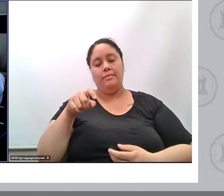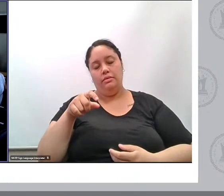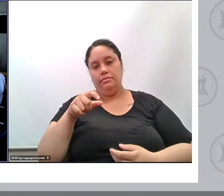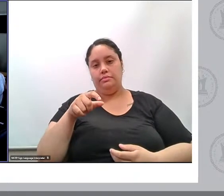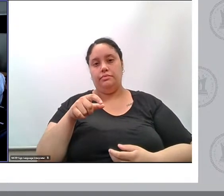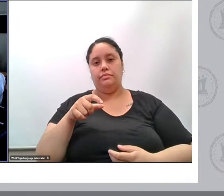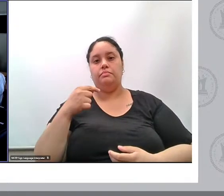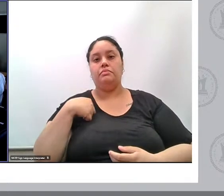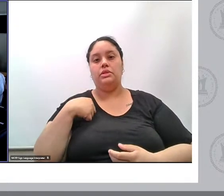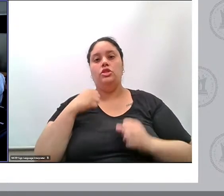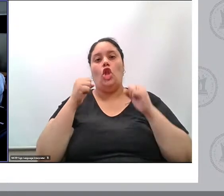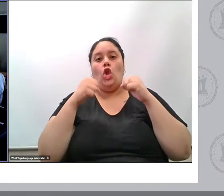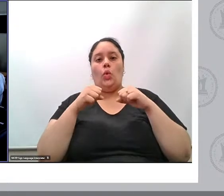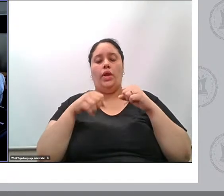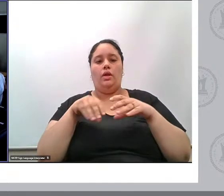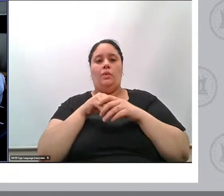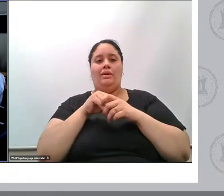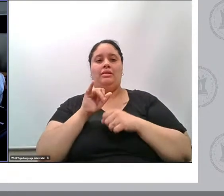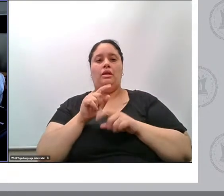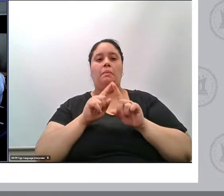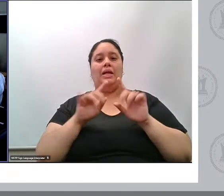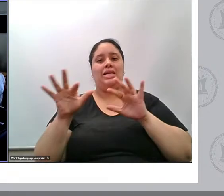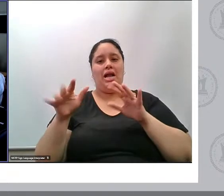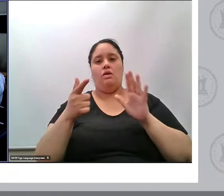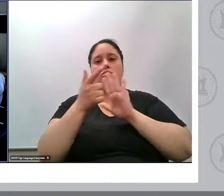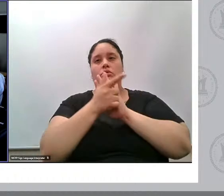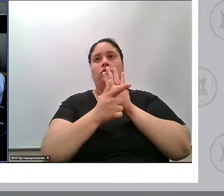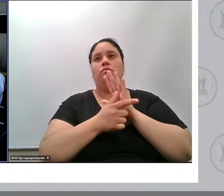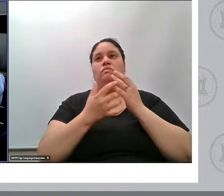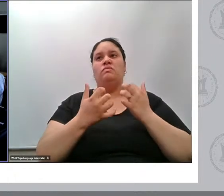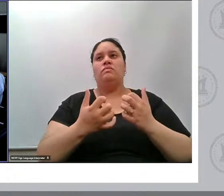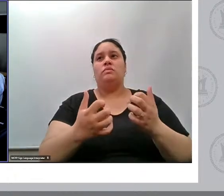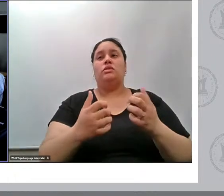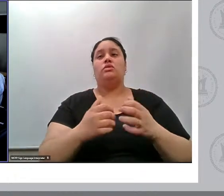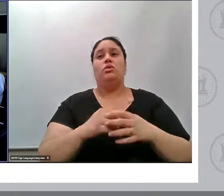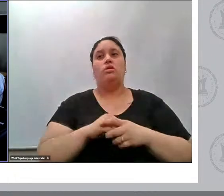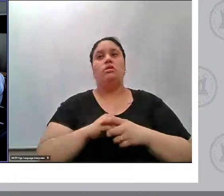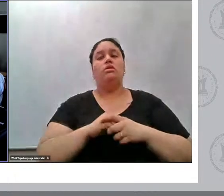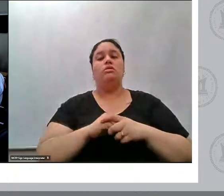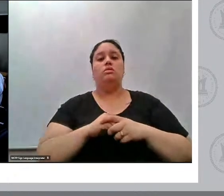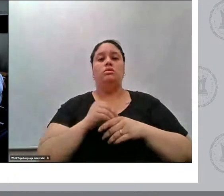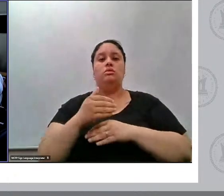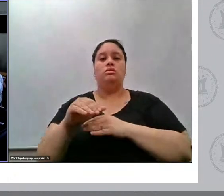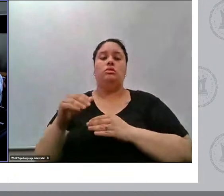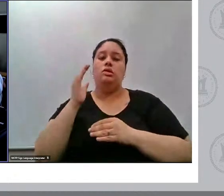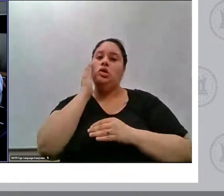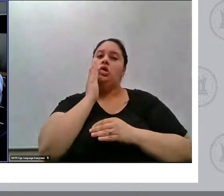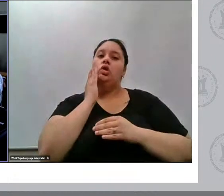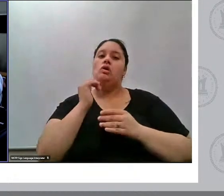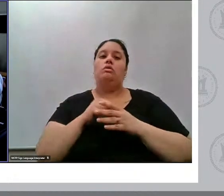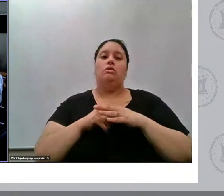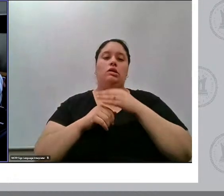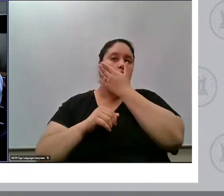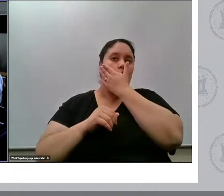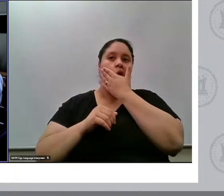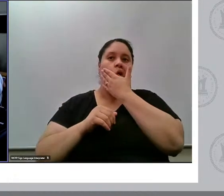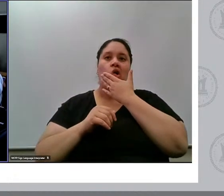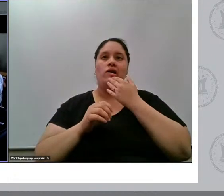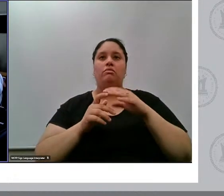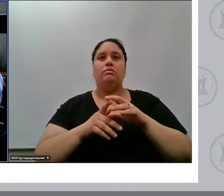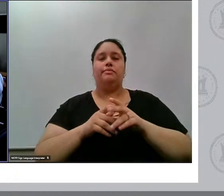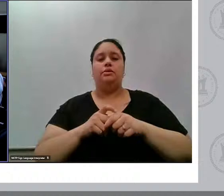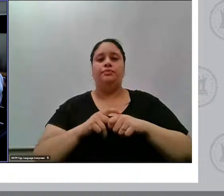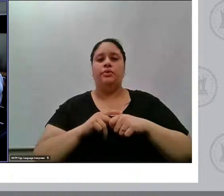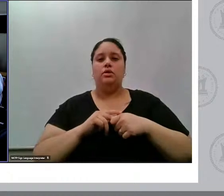I would agree in terms of, but that is how the legislation is worded at present. Okay, thank you very